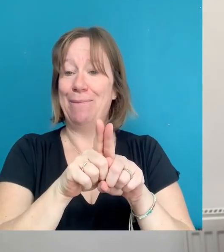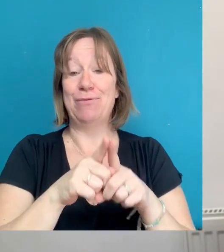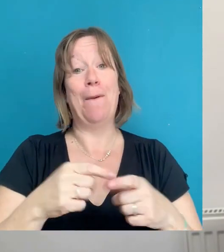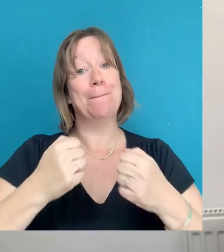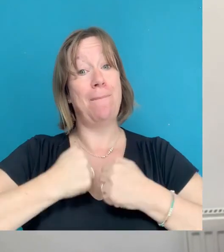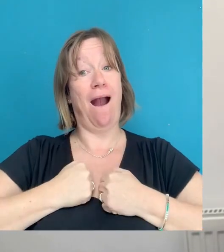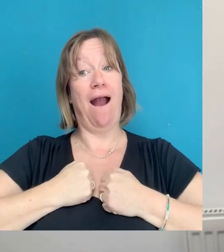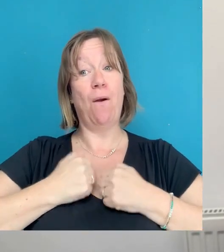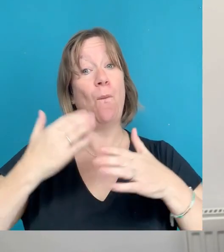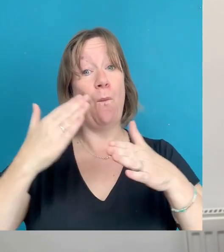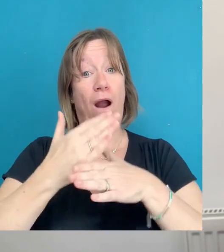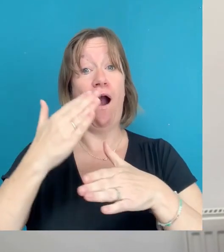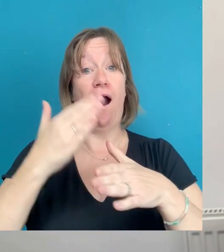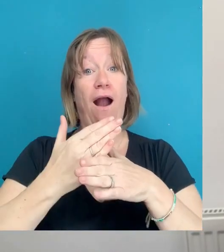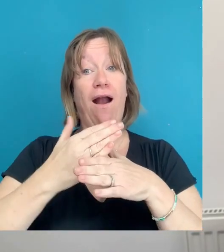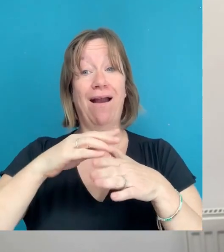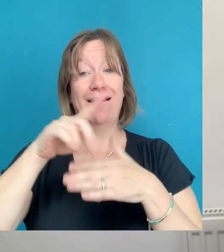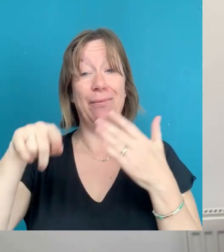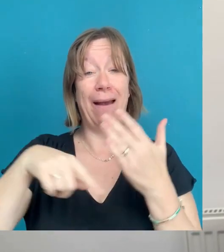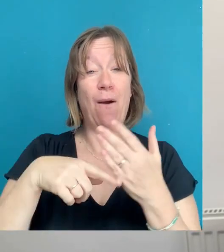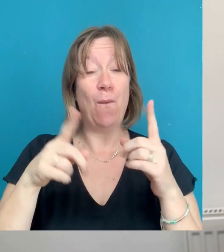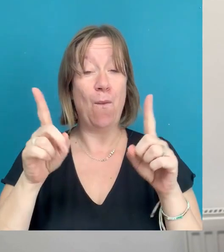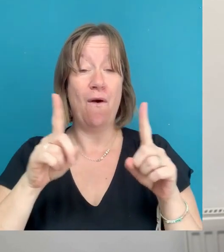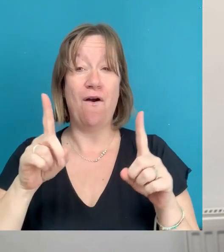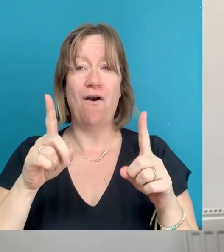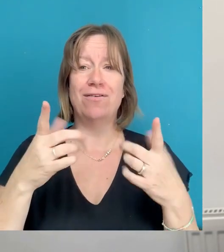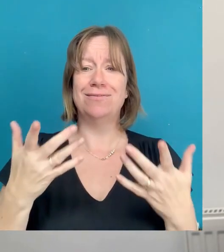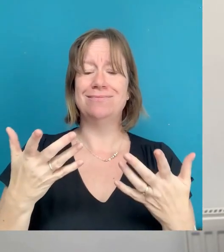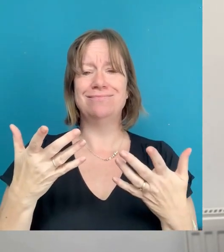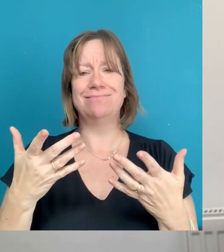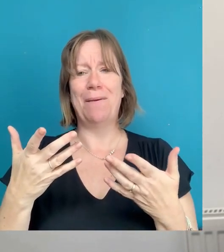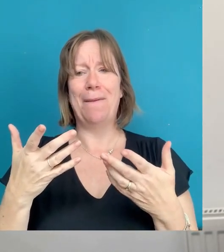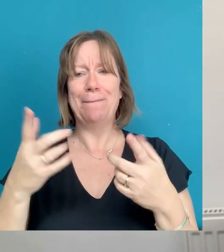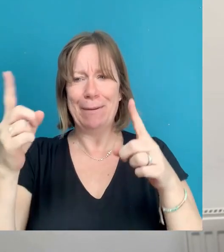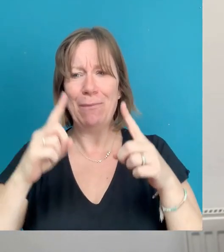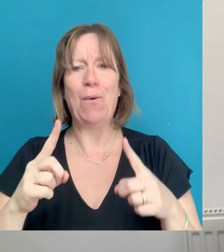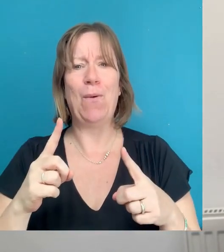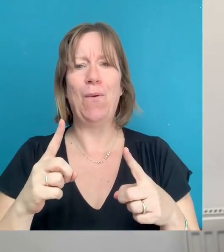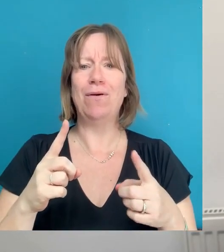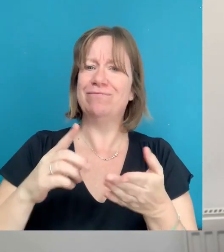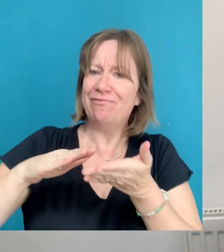So therefore, part of my practice is about